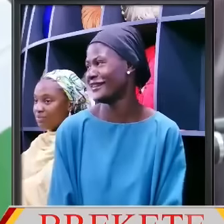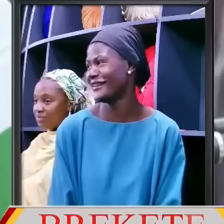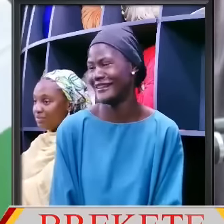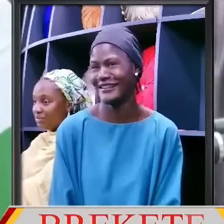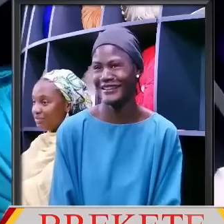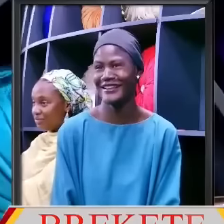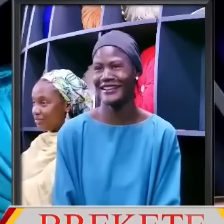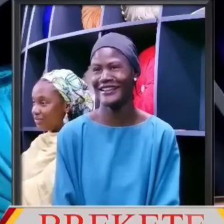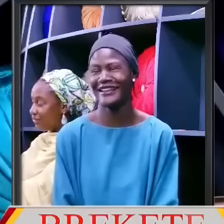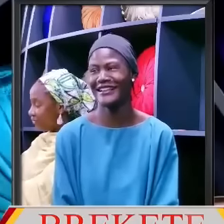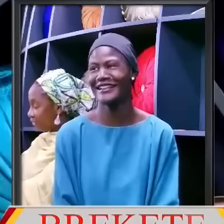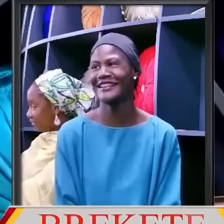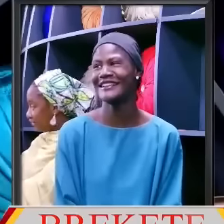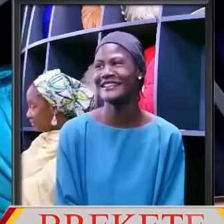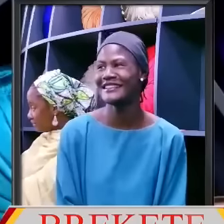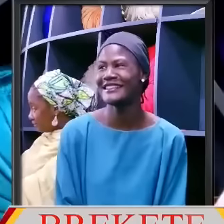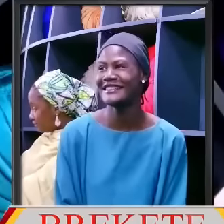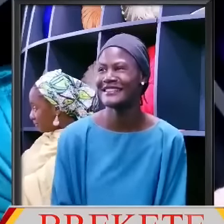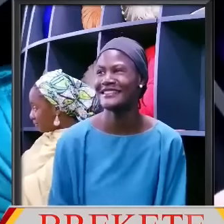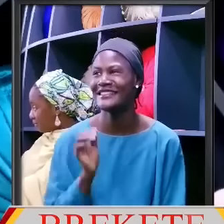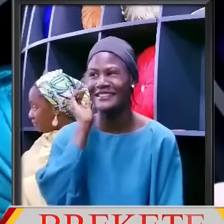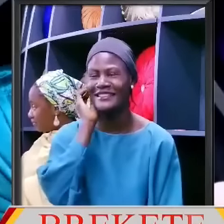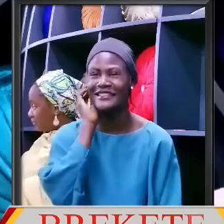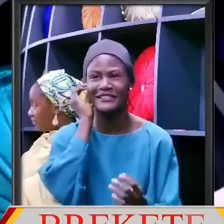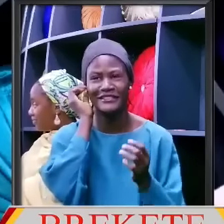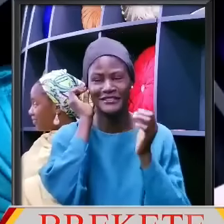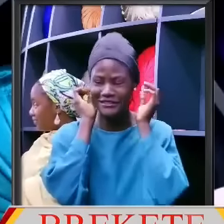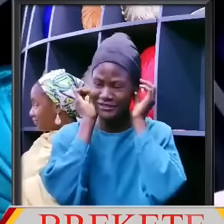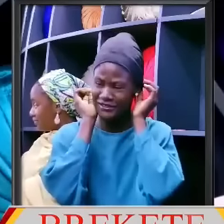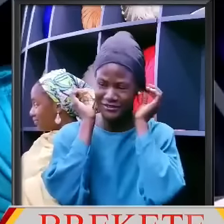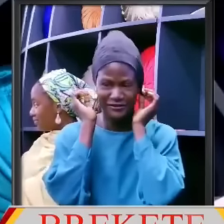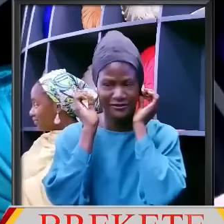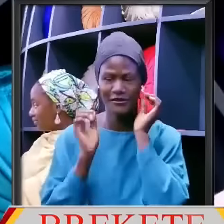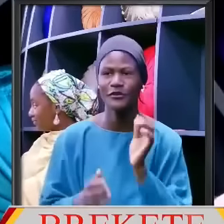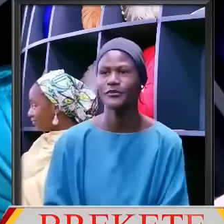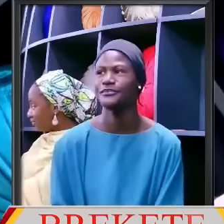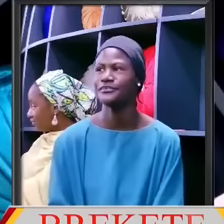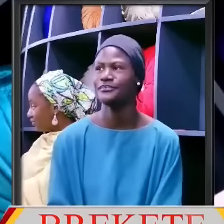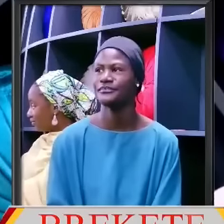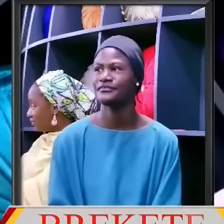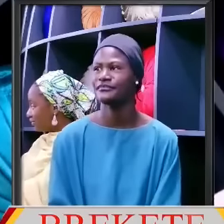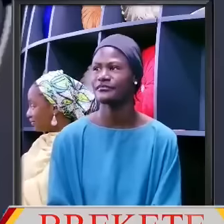It's a God forbid.